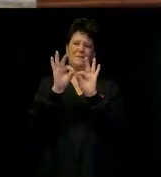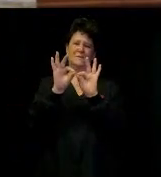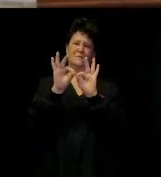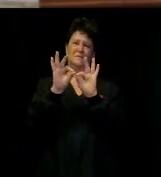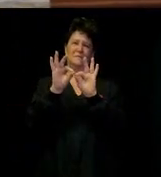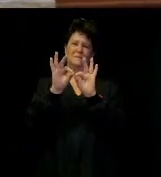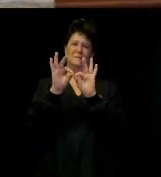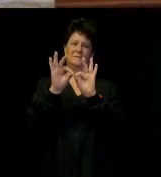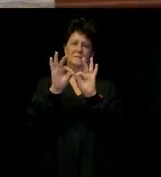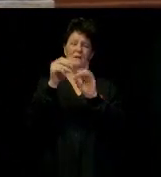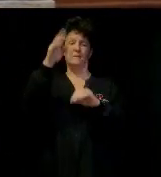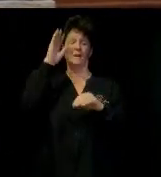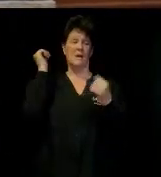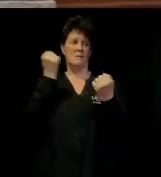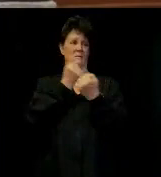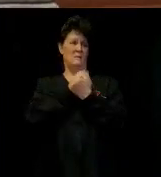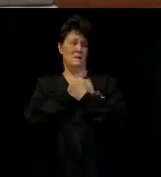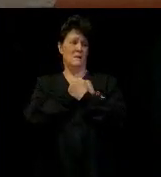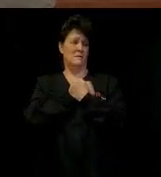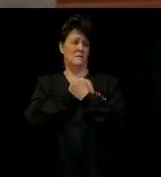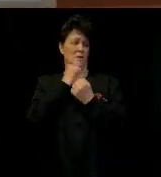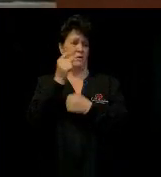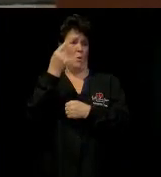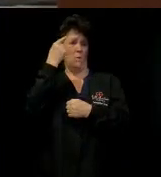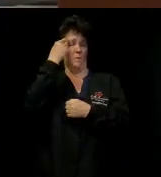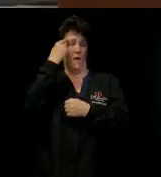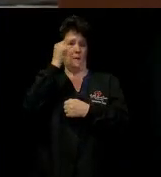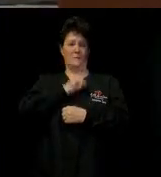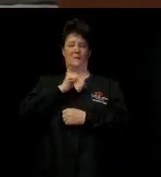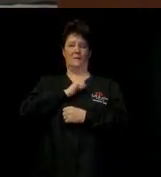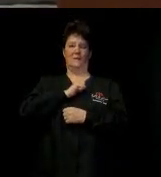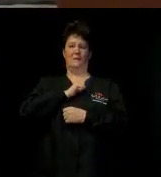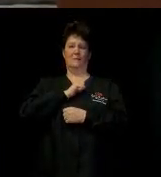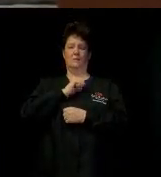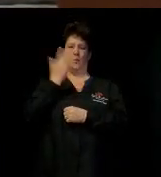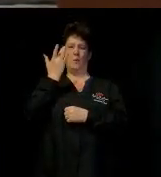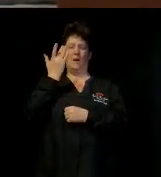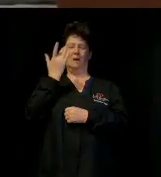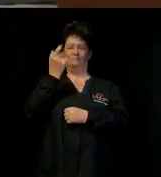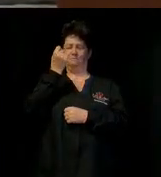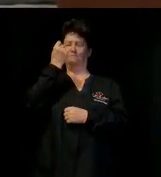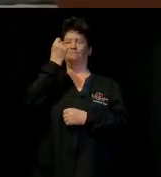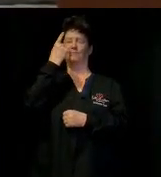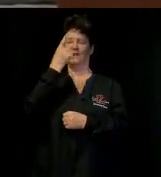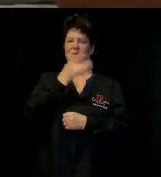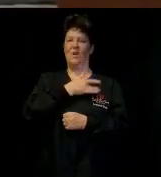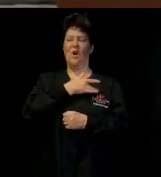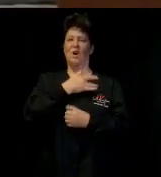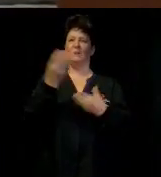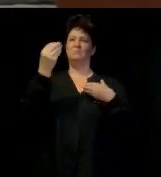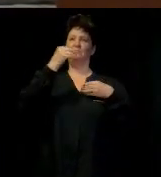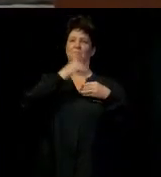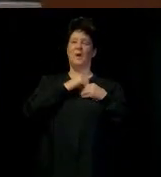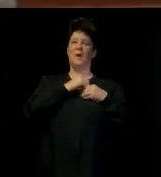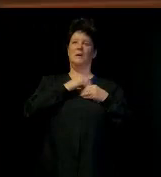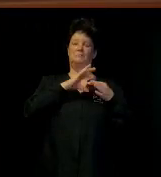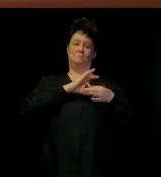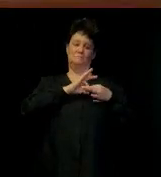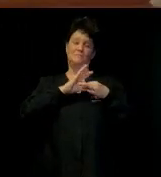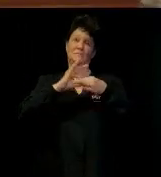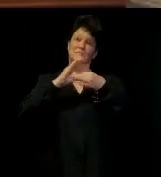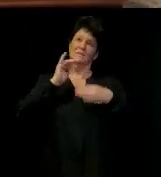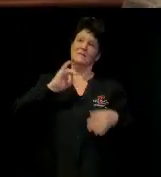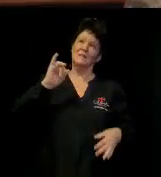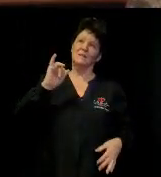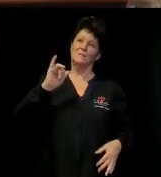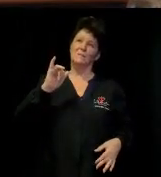And it's God loves you so much, you don't even think about you anymore because you understand that you have his heart. Because you have his heart, you know what he's got you taken care of. And now